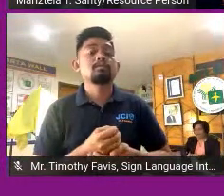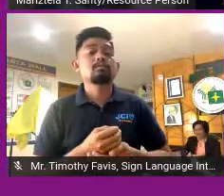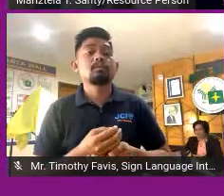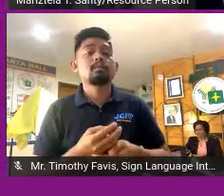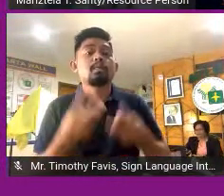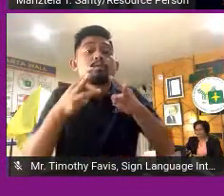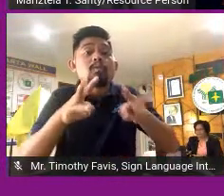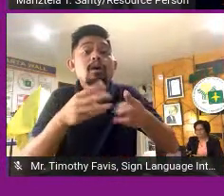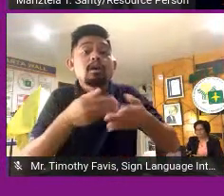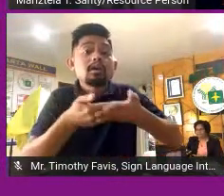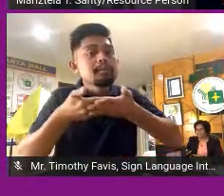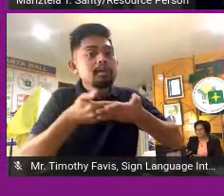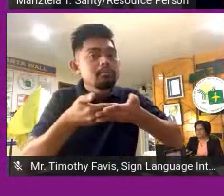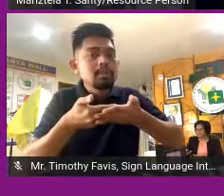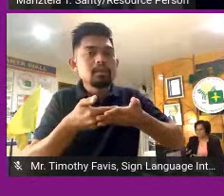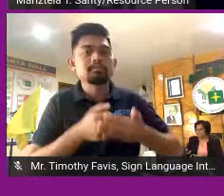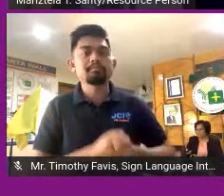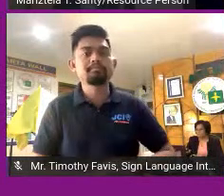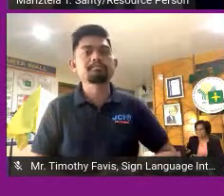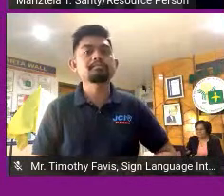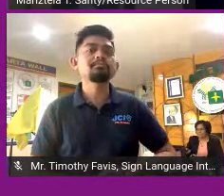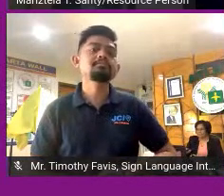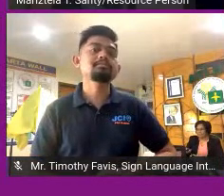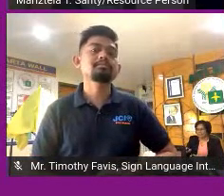yung elephant.